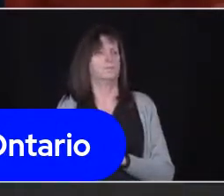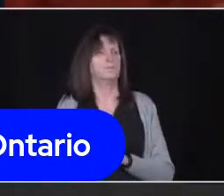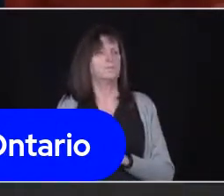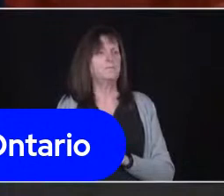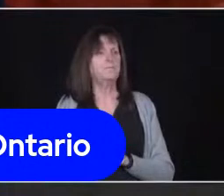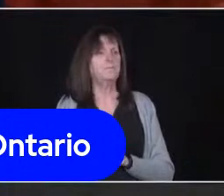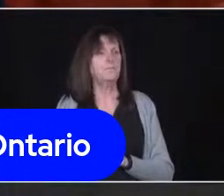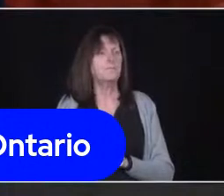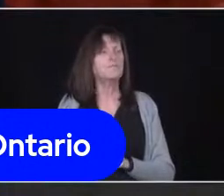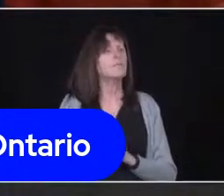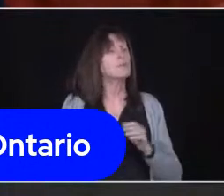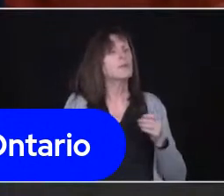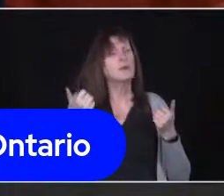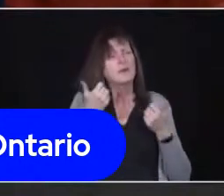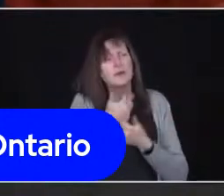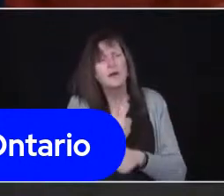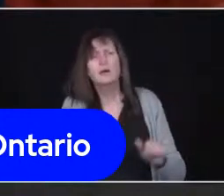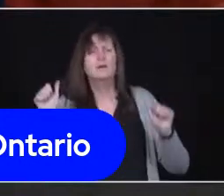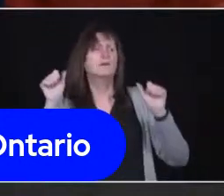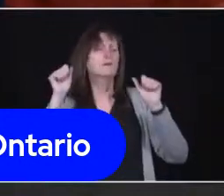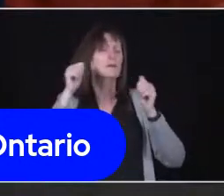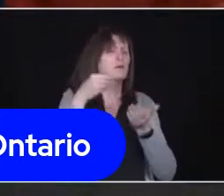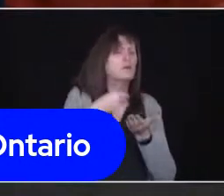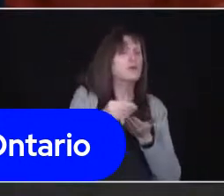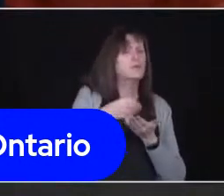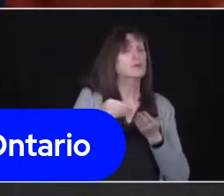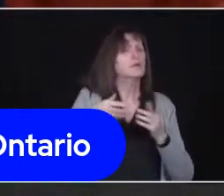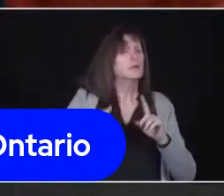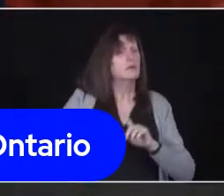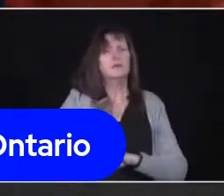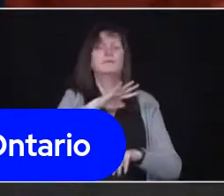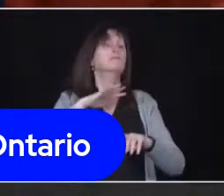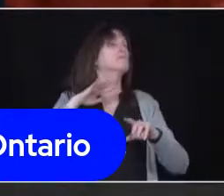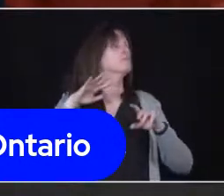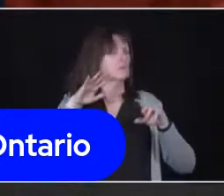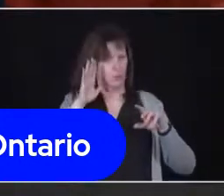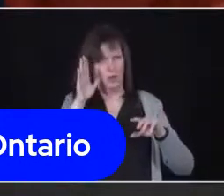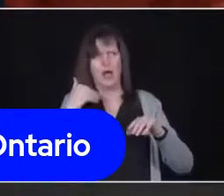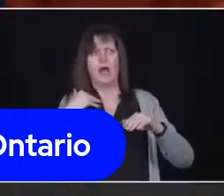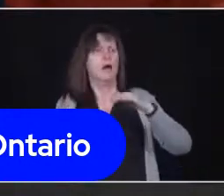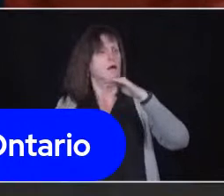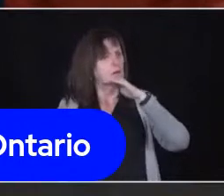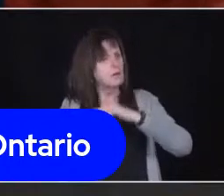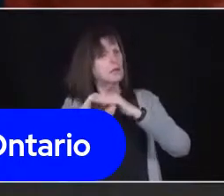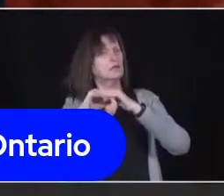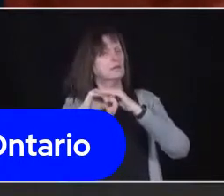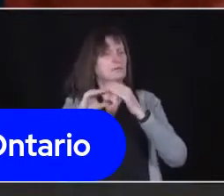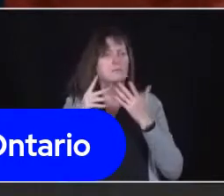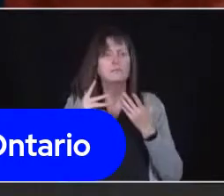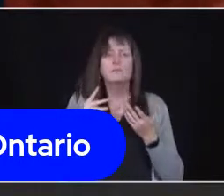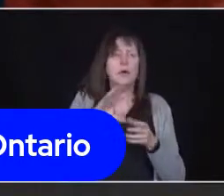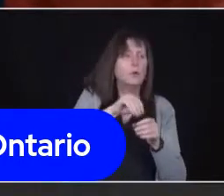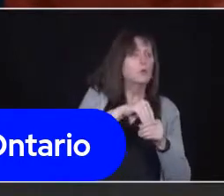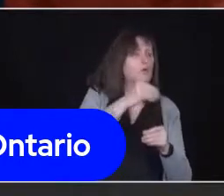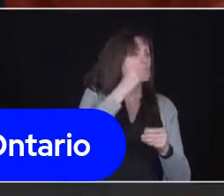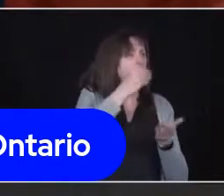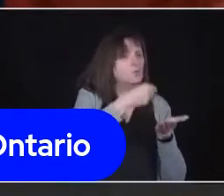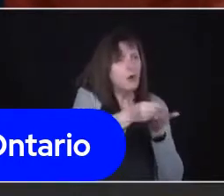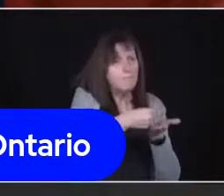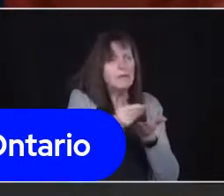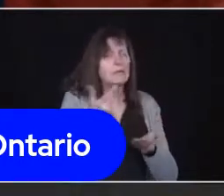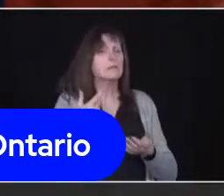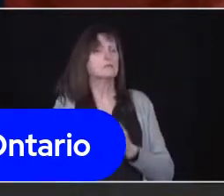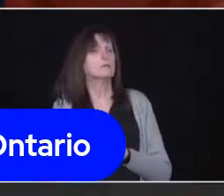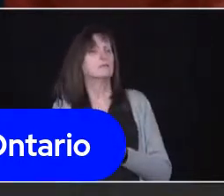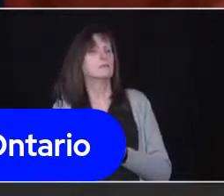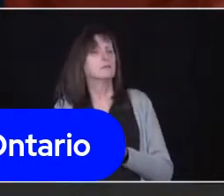all retail settings where in-person shopping is permitted, including supermarkets, grocery stores, convenience stores,